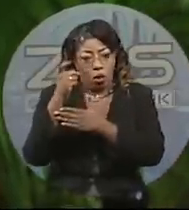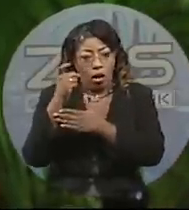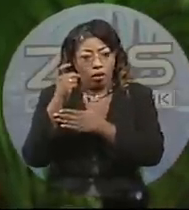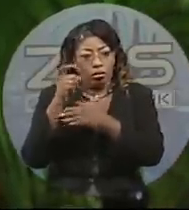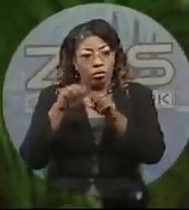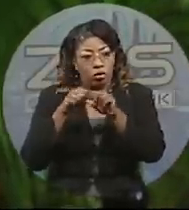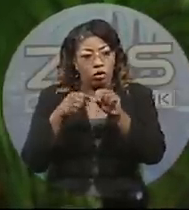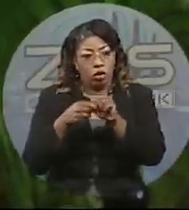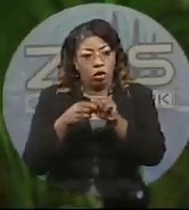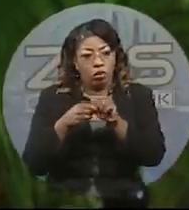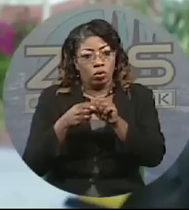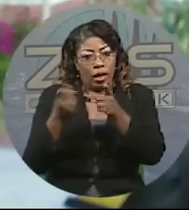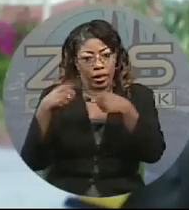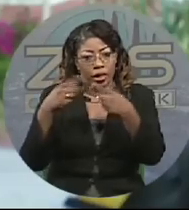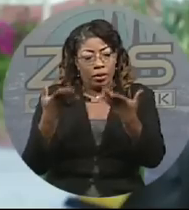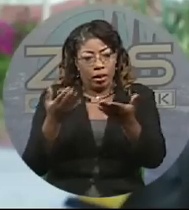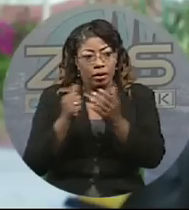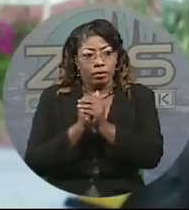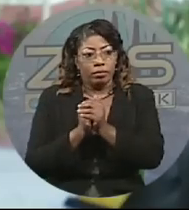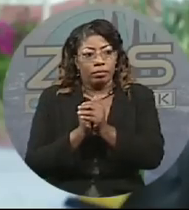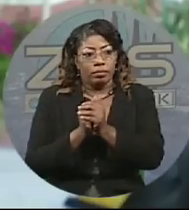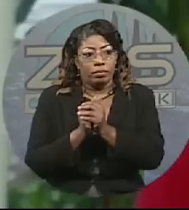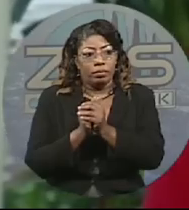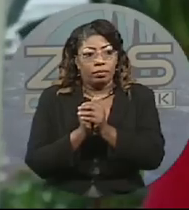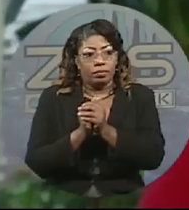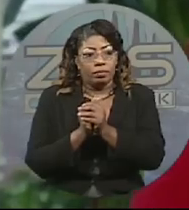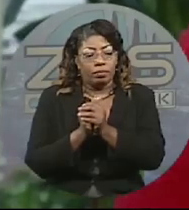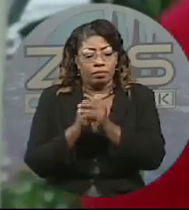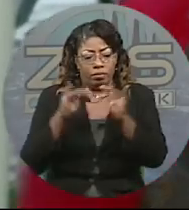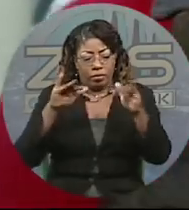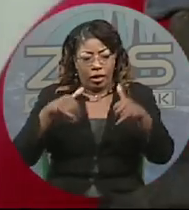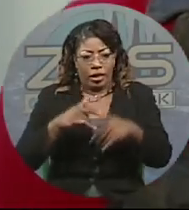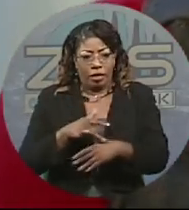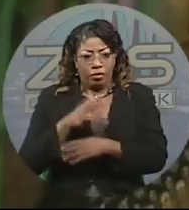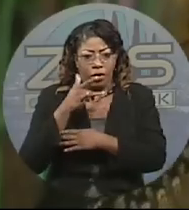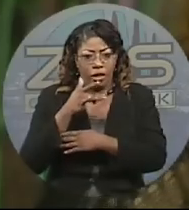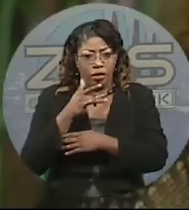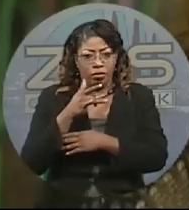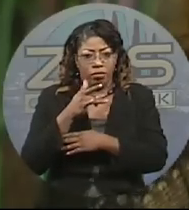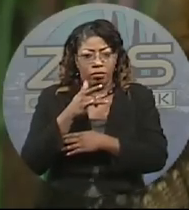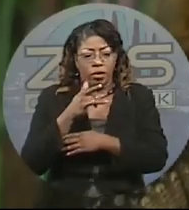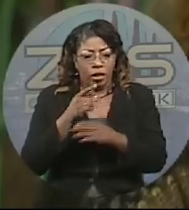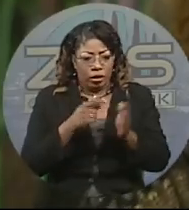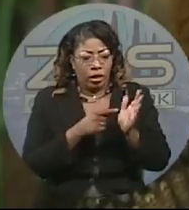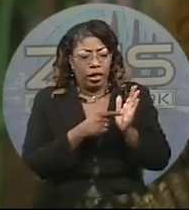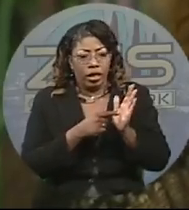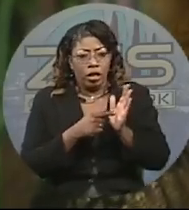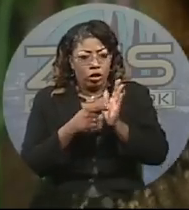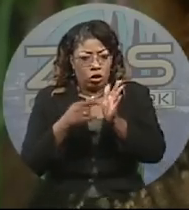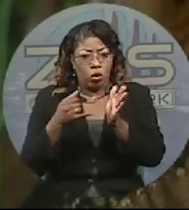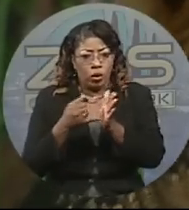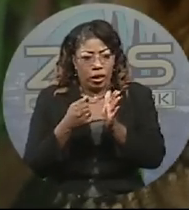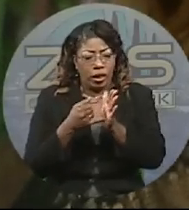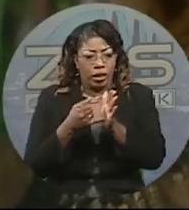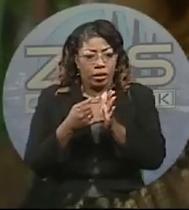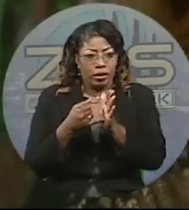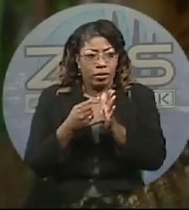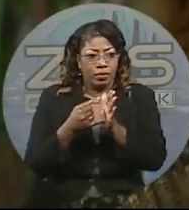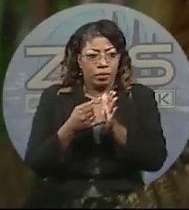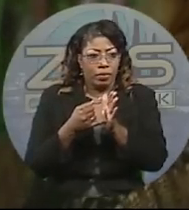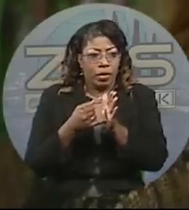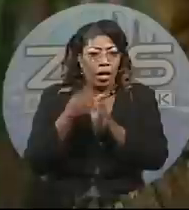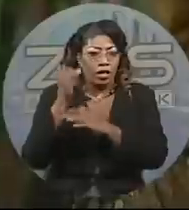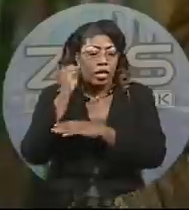so I came here. And of course, the confidence of the spellers was on display, as demonstrated by Sania